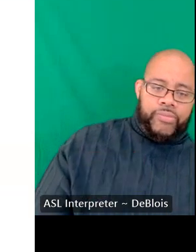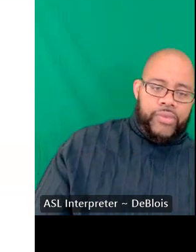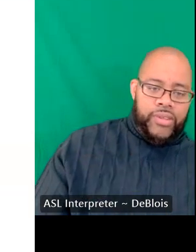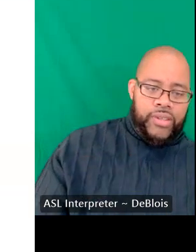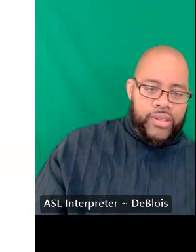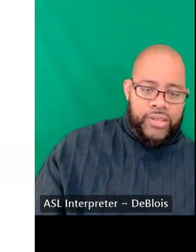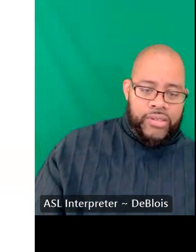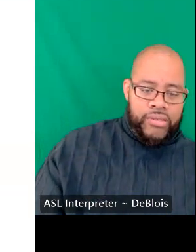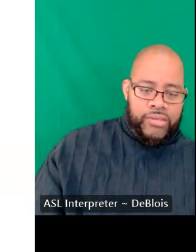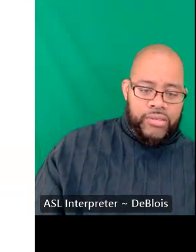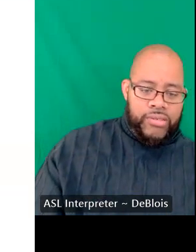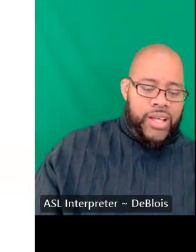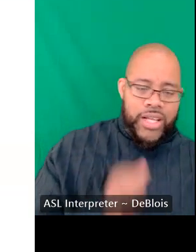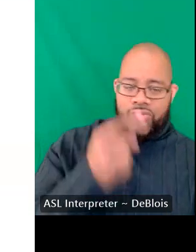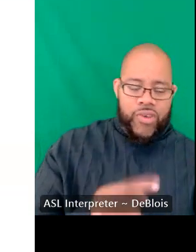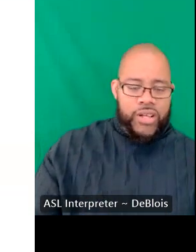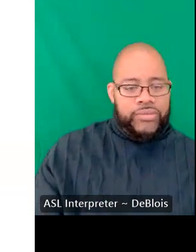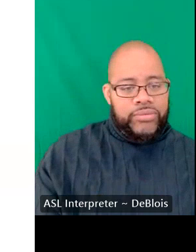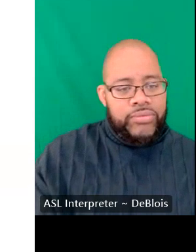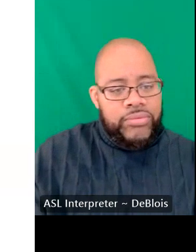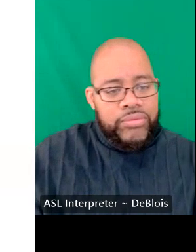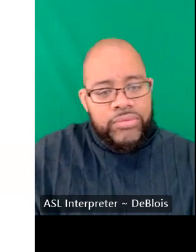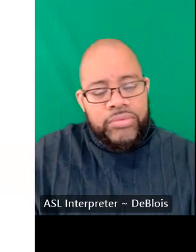that's not correct.